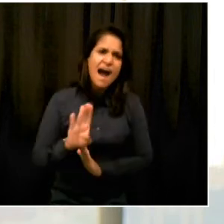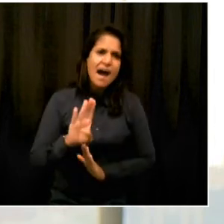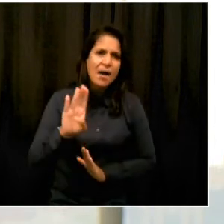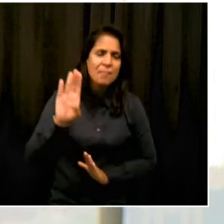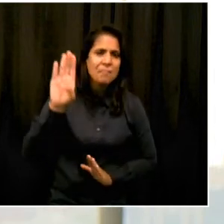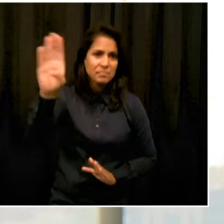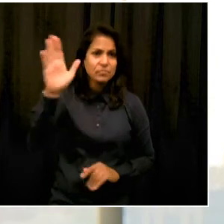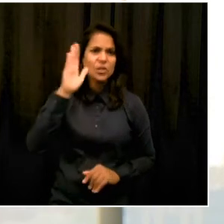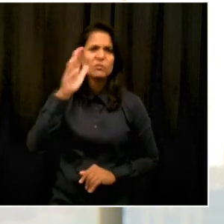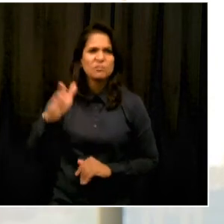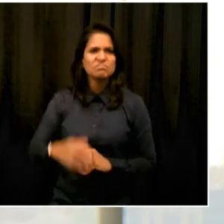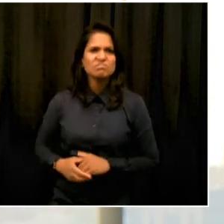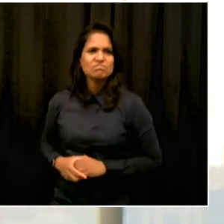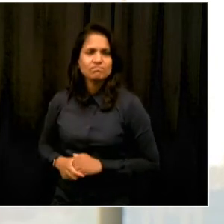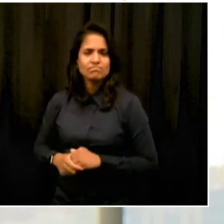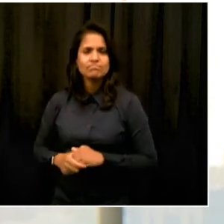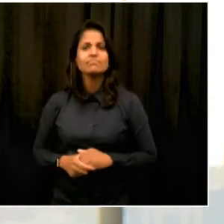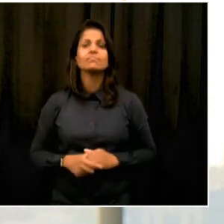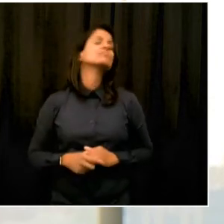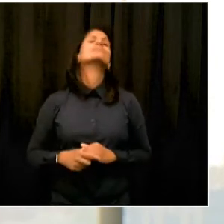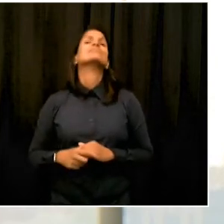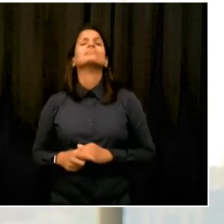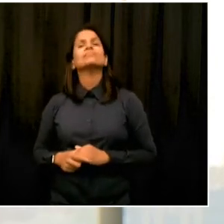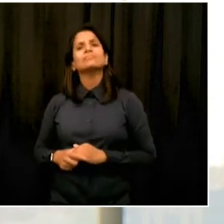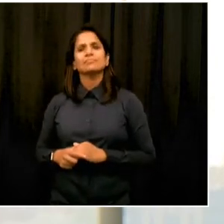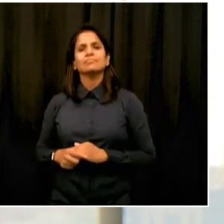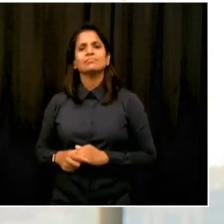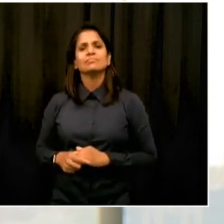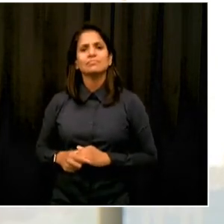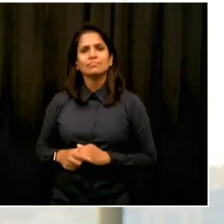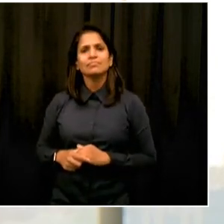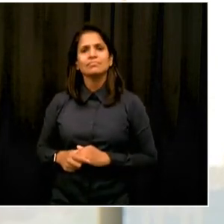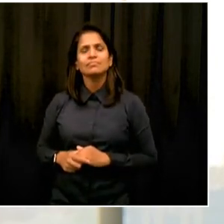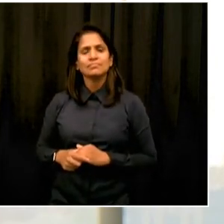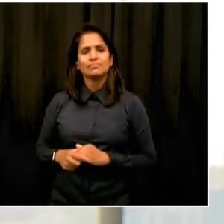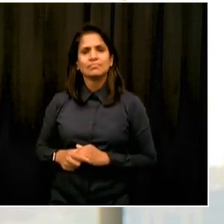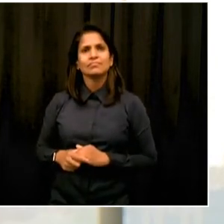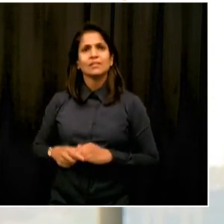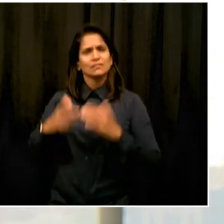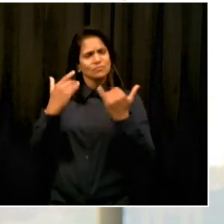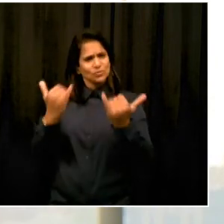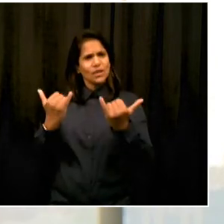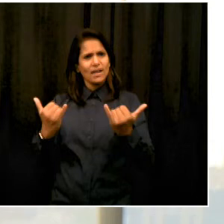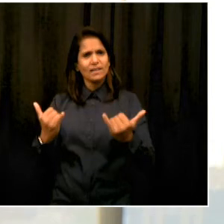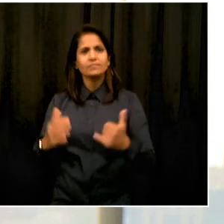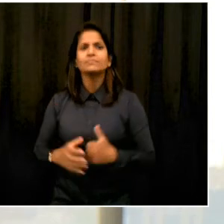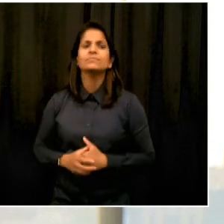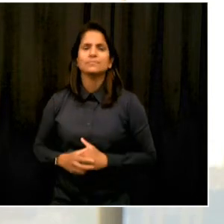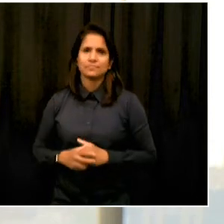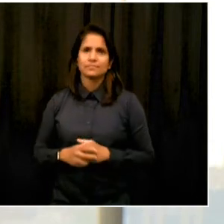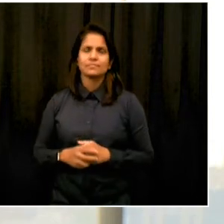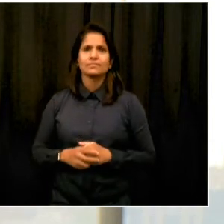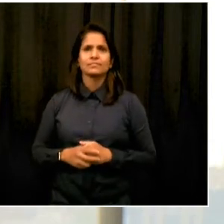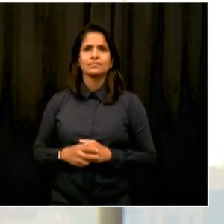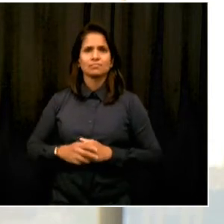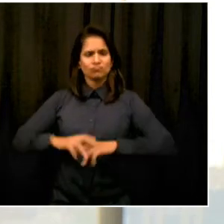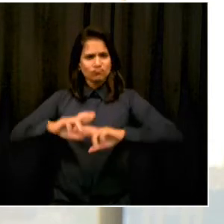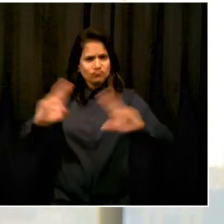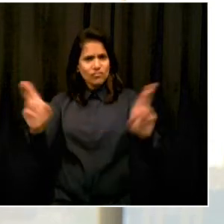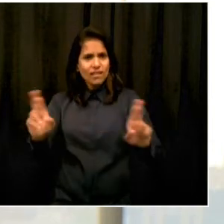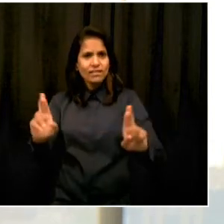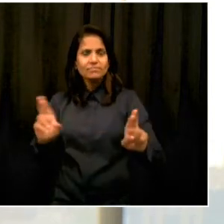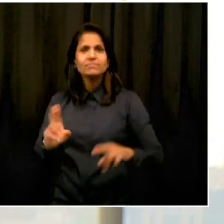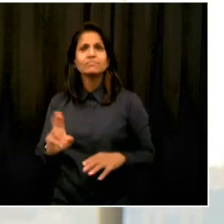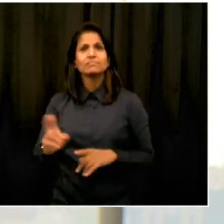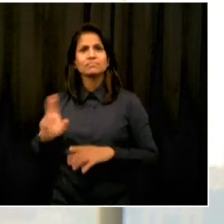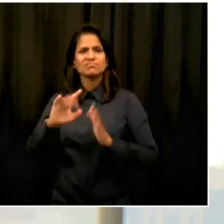So today, we lay out the foundations of our recovery agenda.